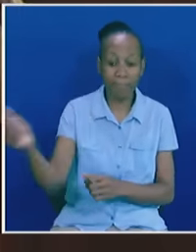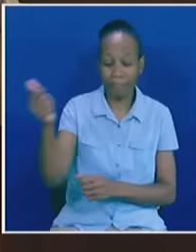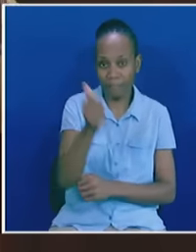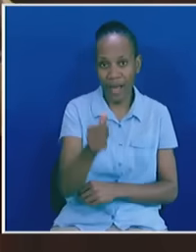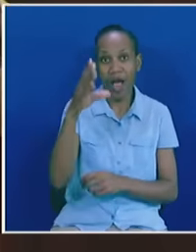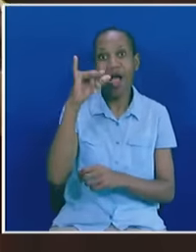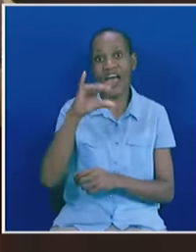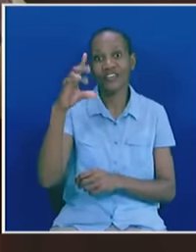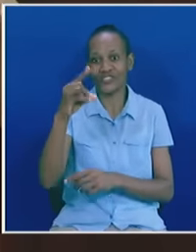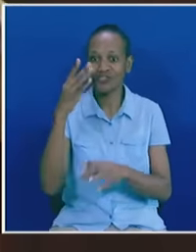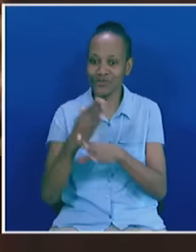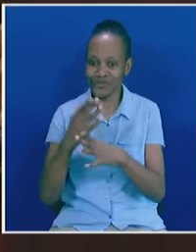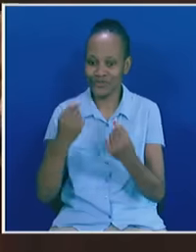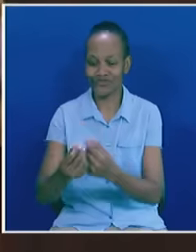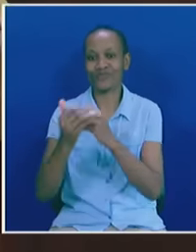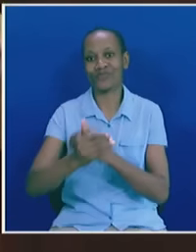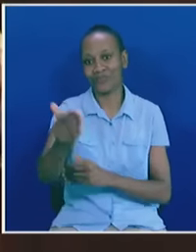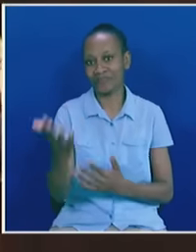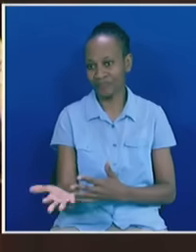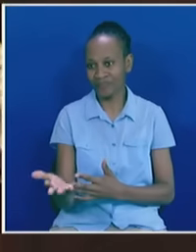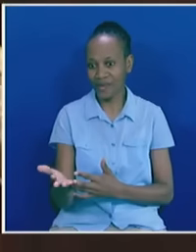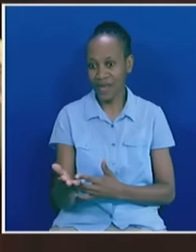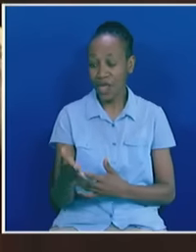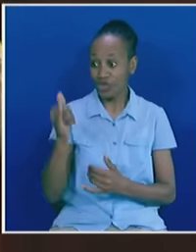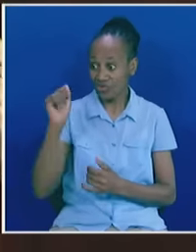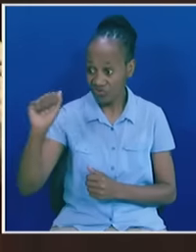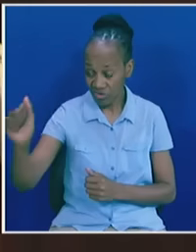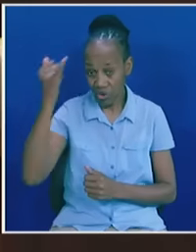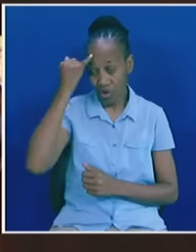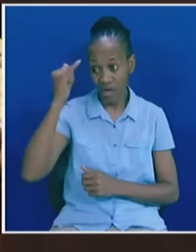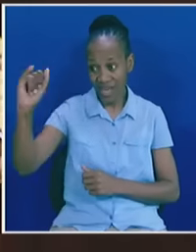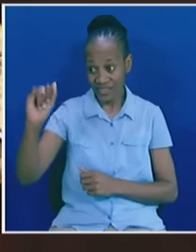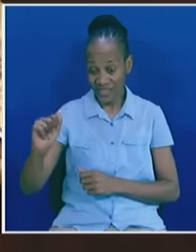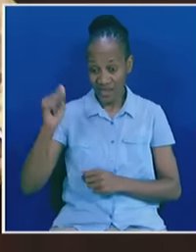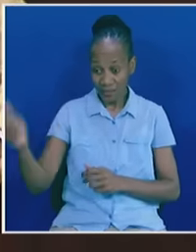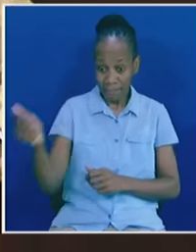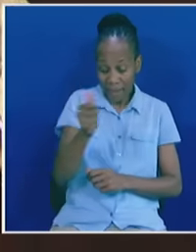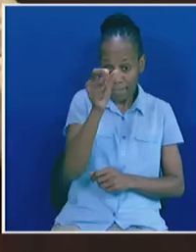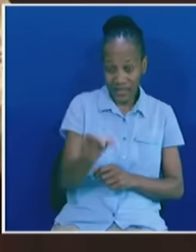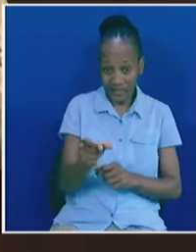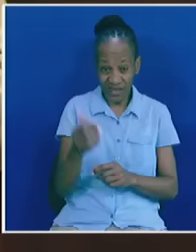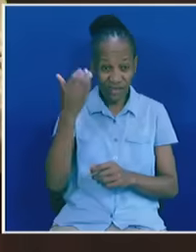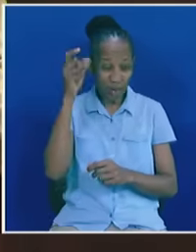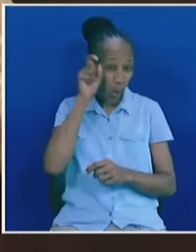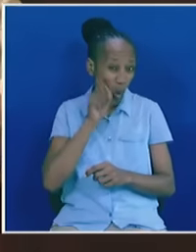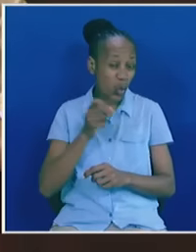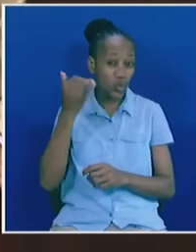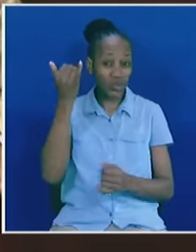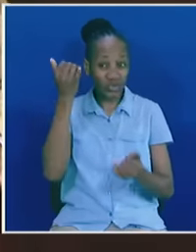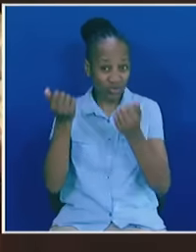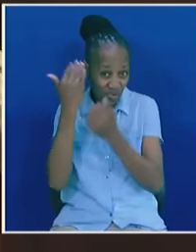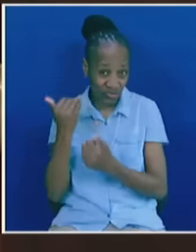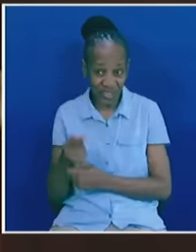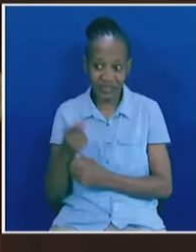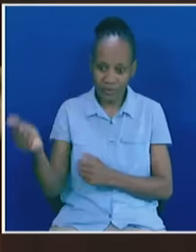Le retired judge yakho ayi-applyanga, kubi applyile, beyawushortlistwa njengabanye ba-shortlisted, bese iya-contesta.